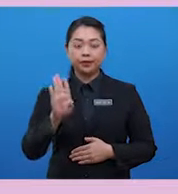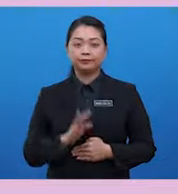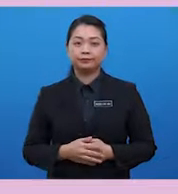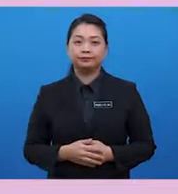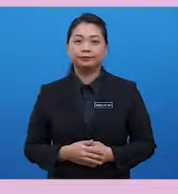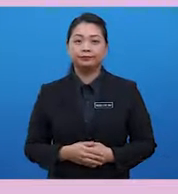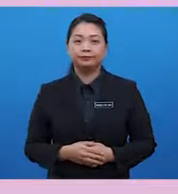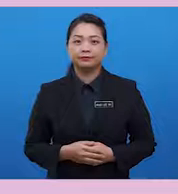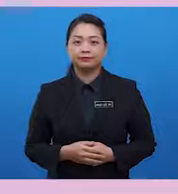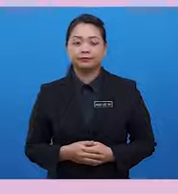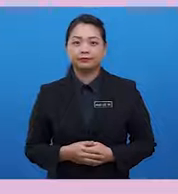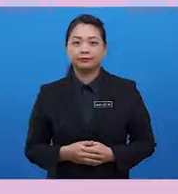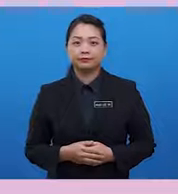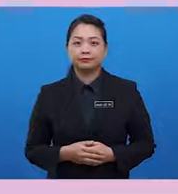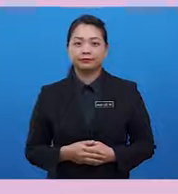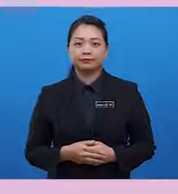B.